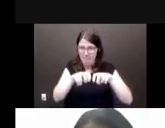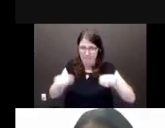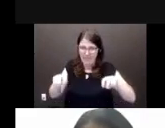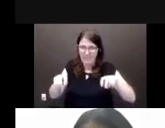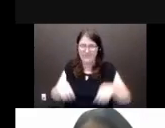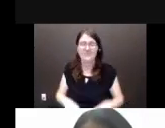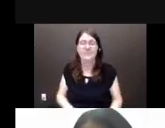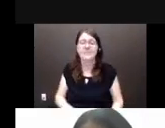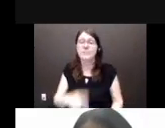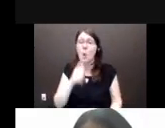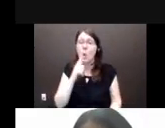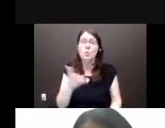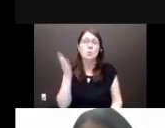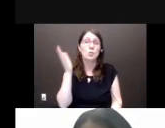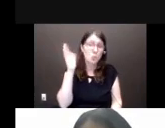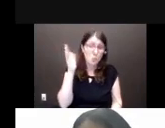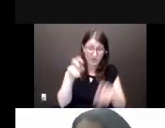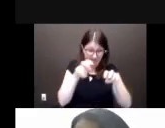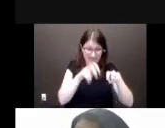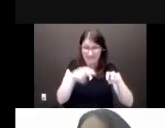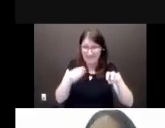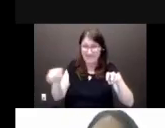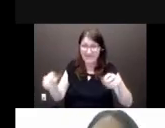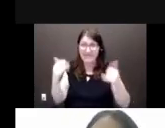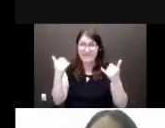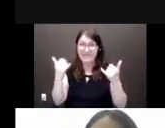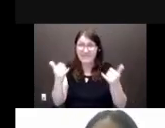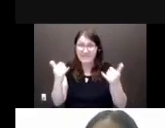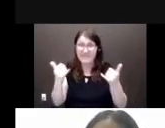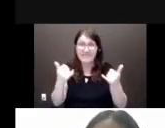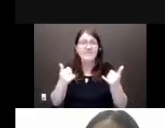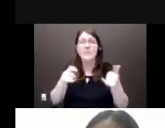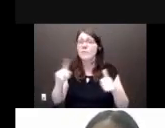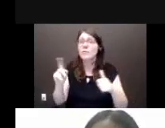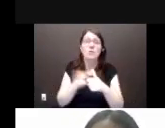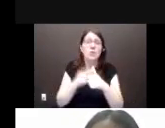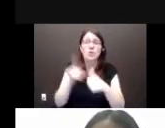talk about was to just start out by telling us a little bit about